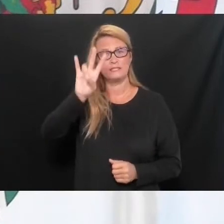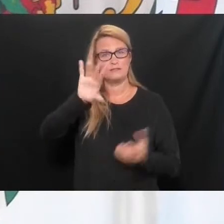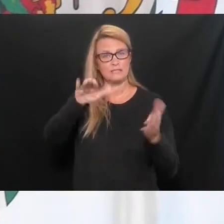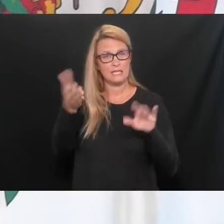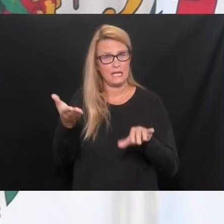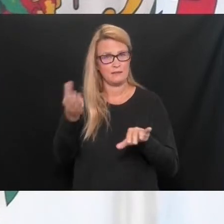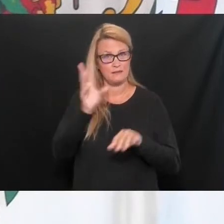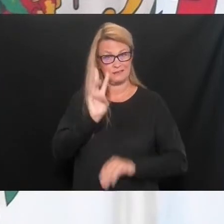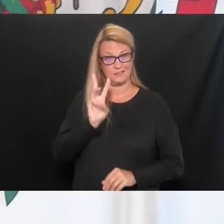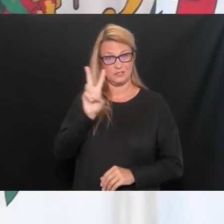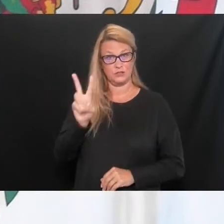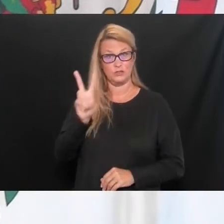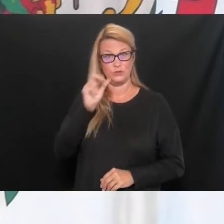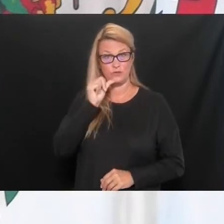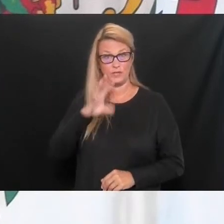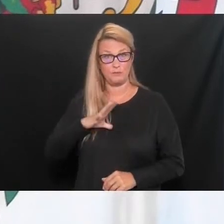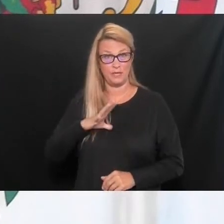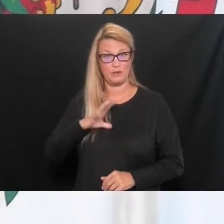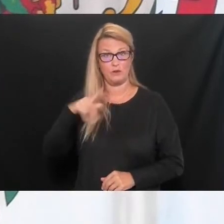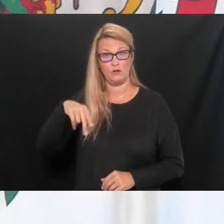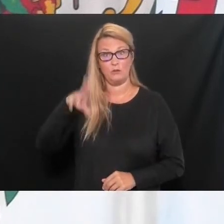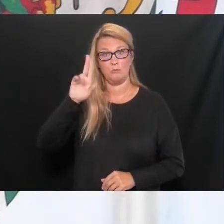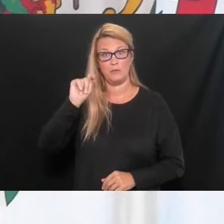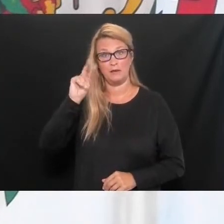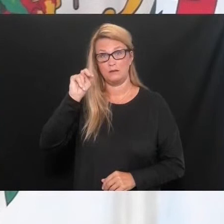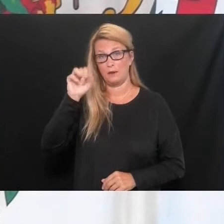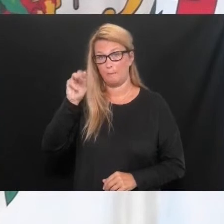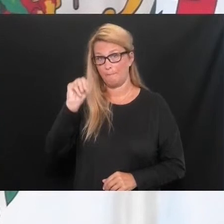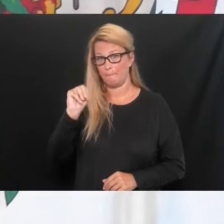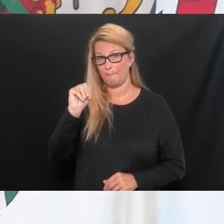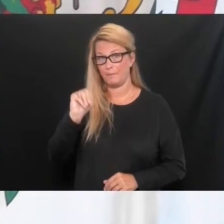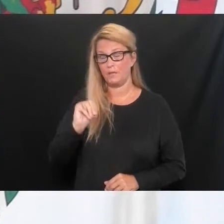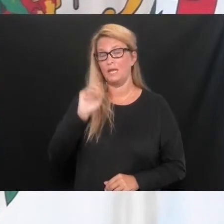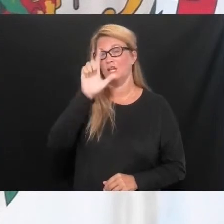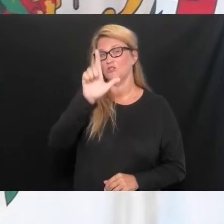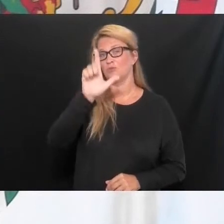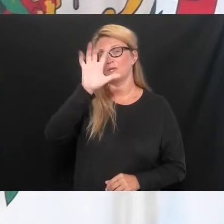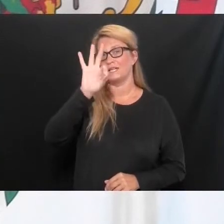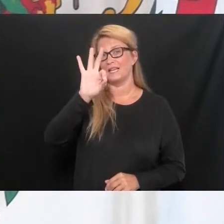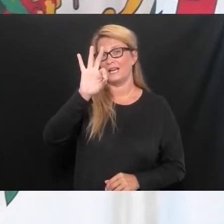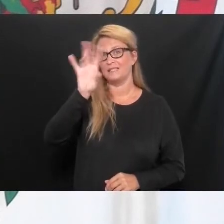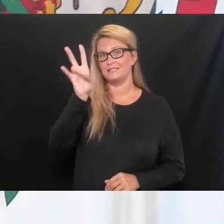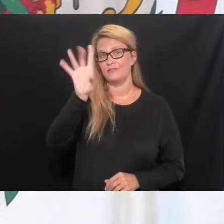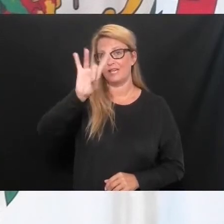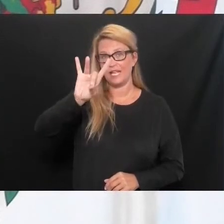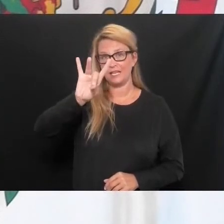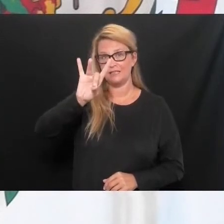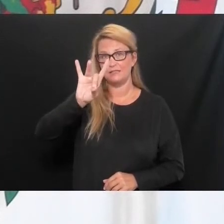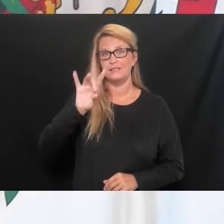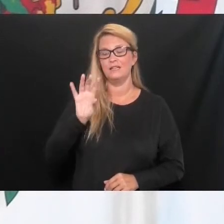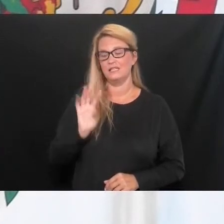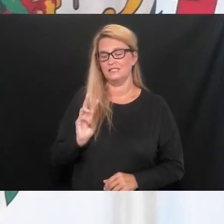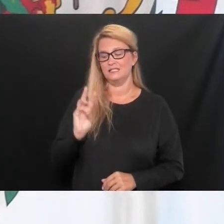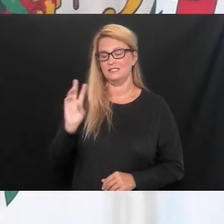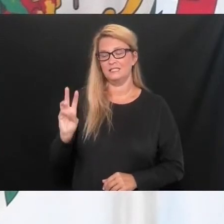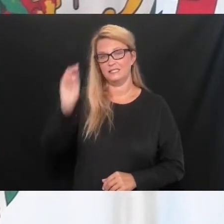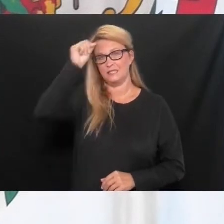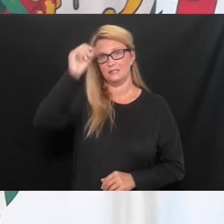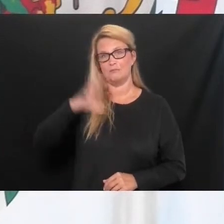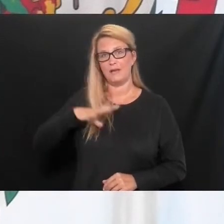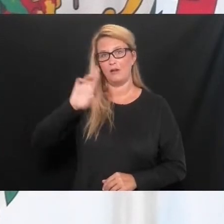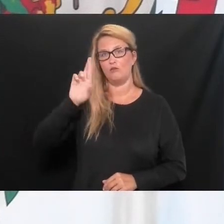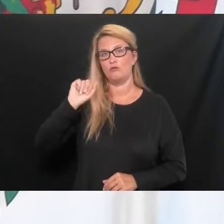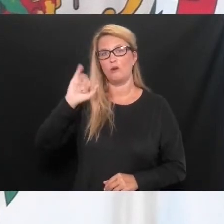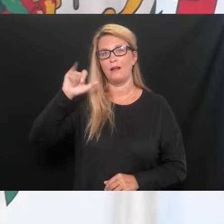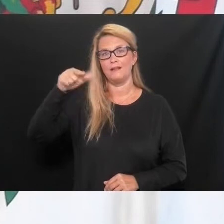is a 62-year-old female from Putnam County, and the 2,978th death is a 66-year-old male from